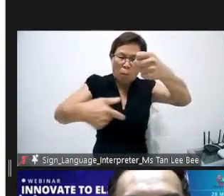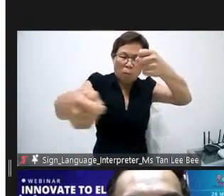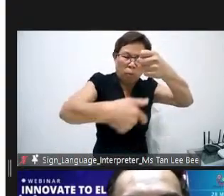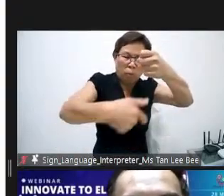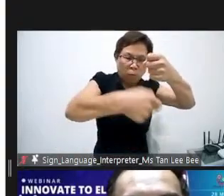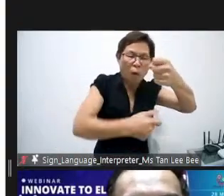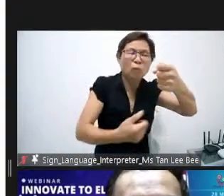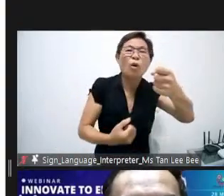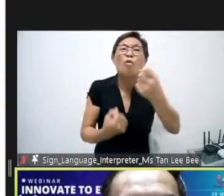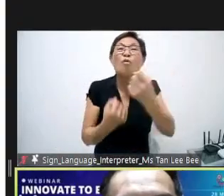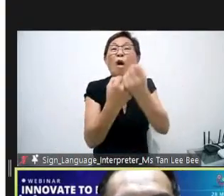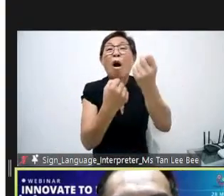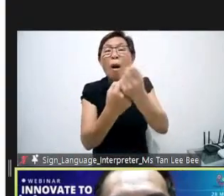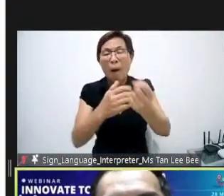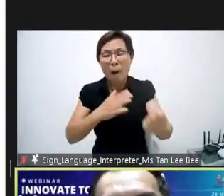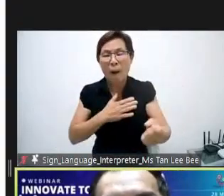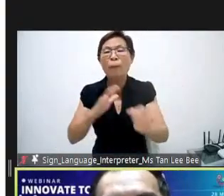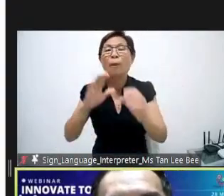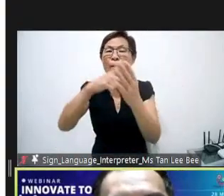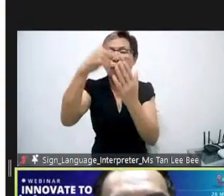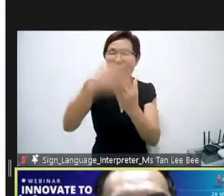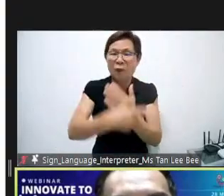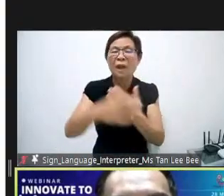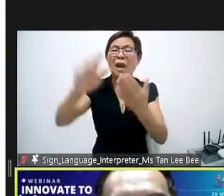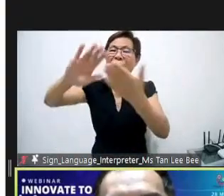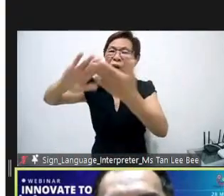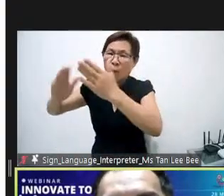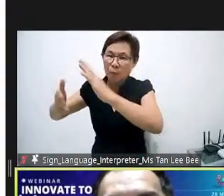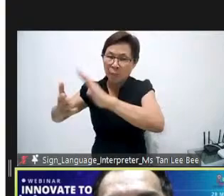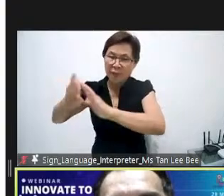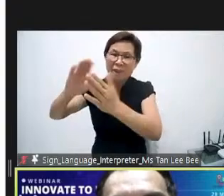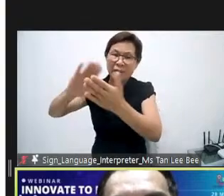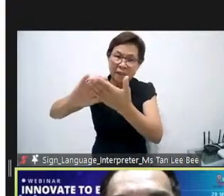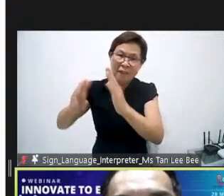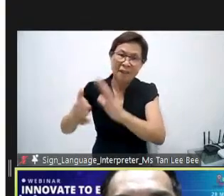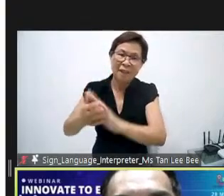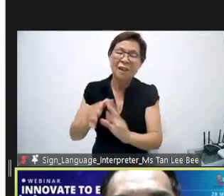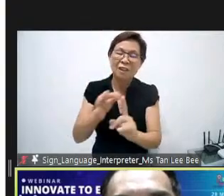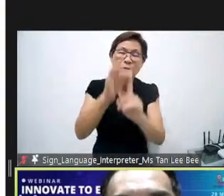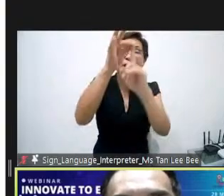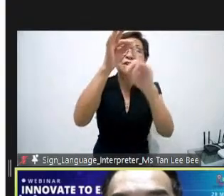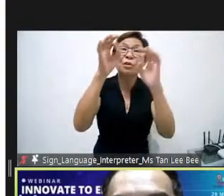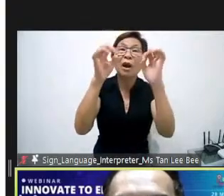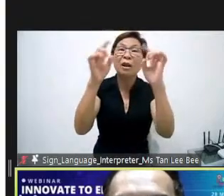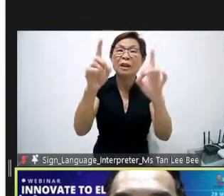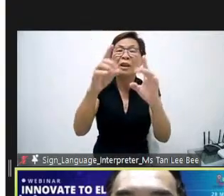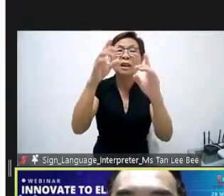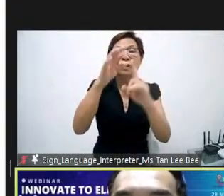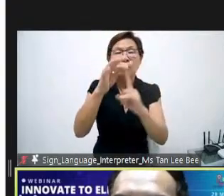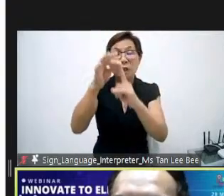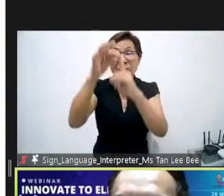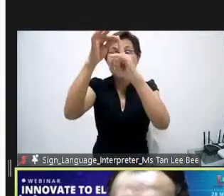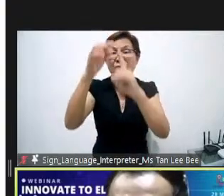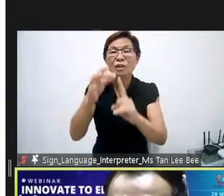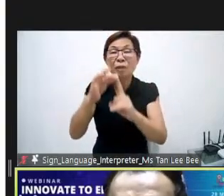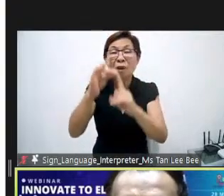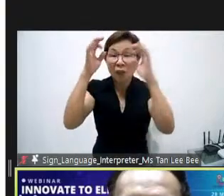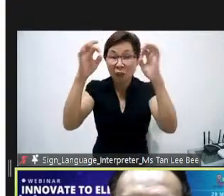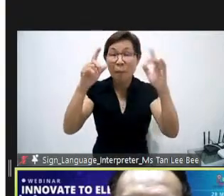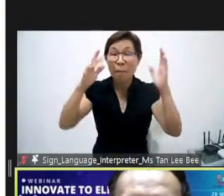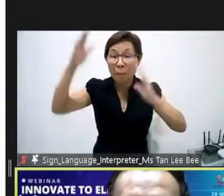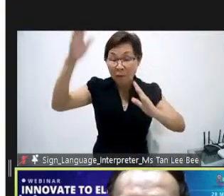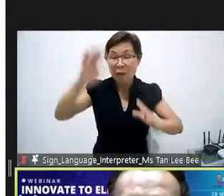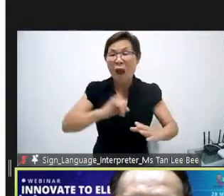Okay, and the community as well. Of course, when we talk about communities, special education in Malaysia, compare, as I